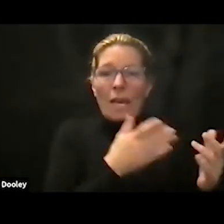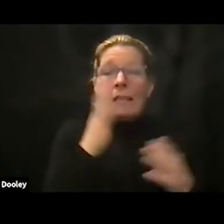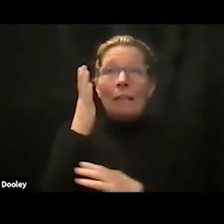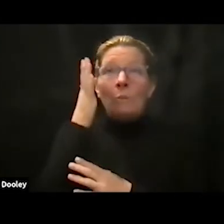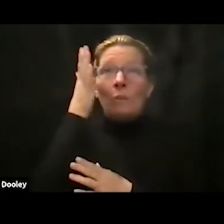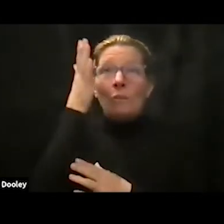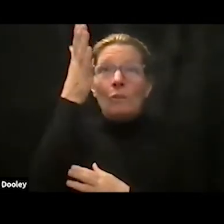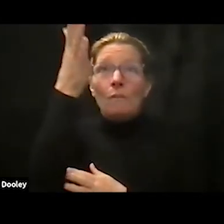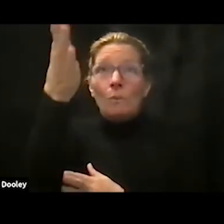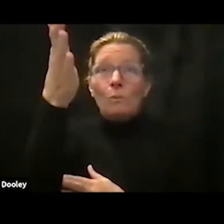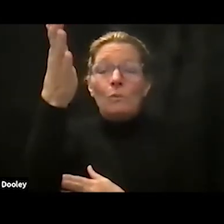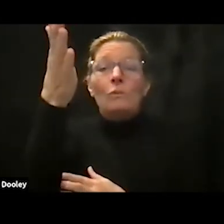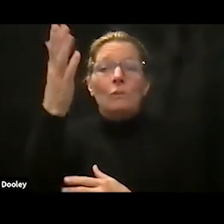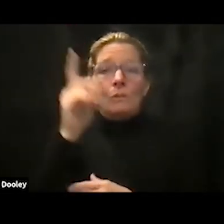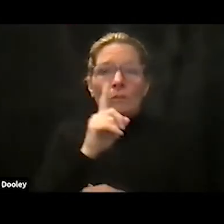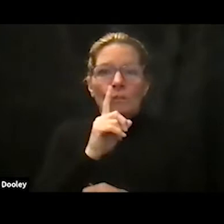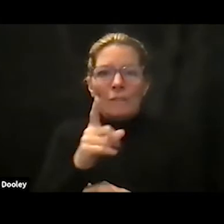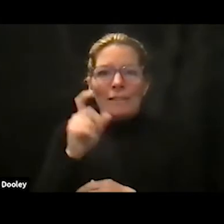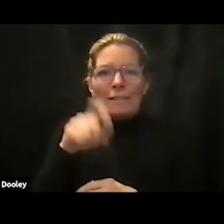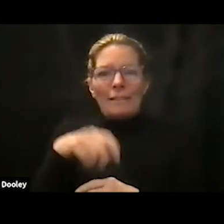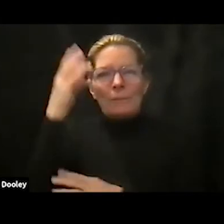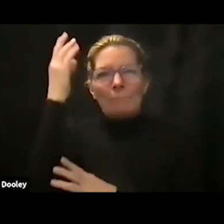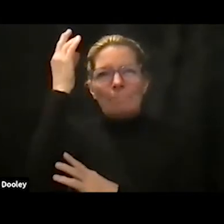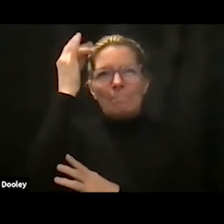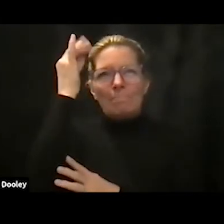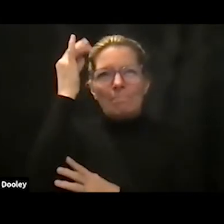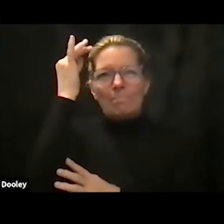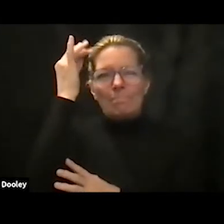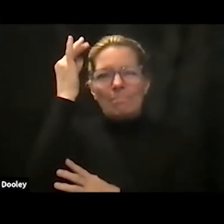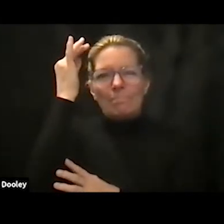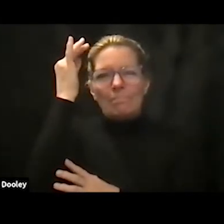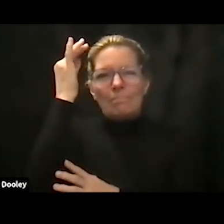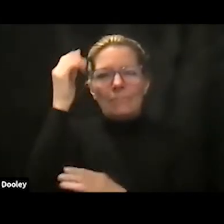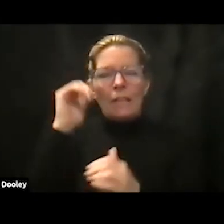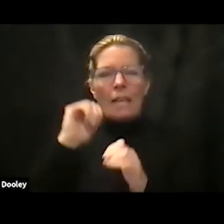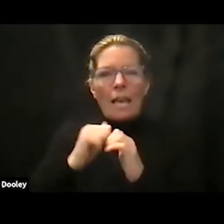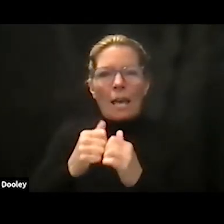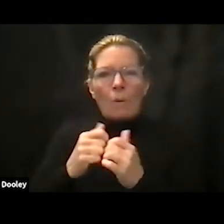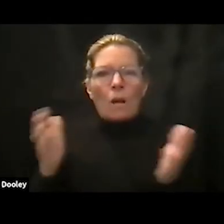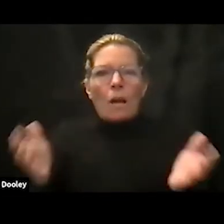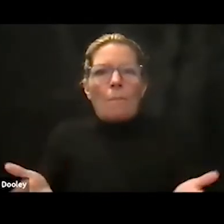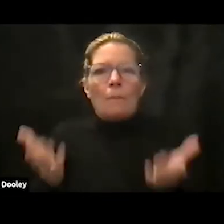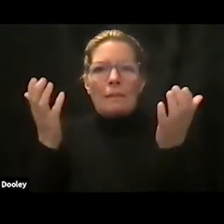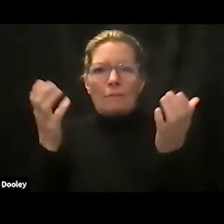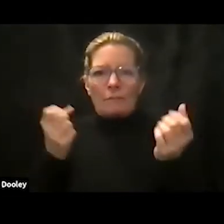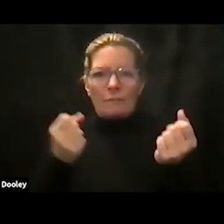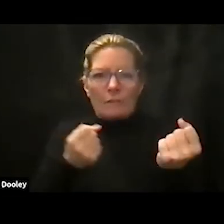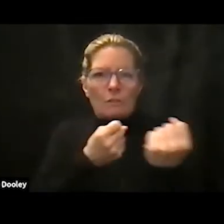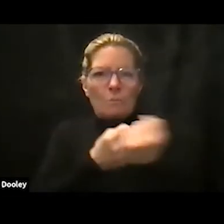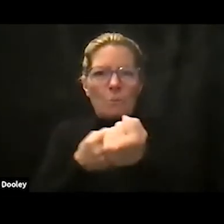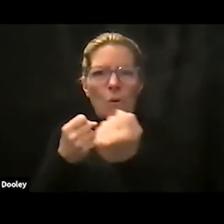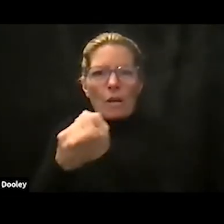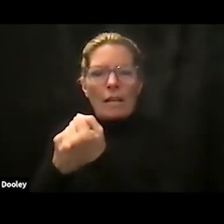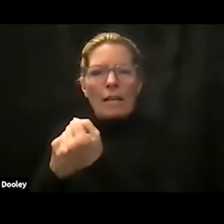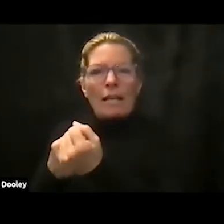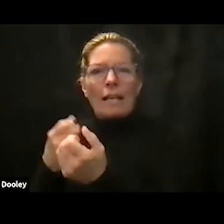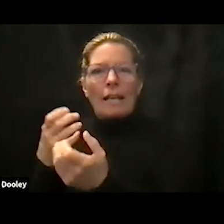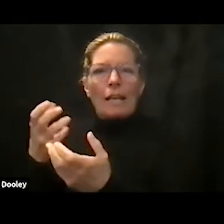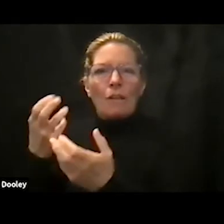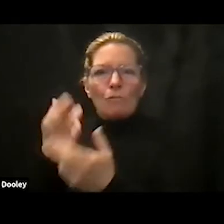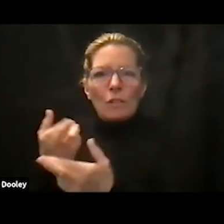future, we really need to think about how we're uplifting and supporting and resourcing